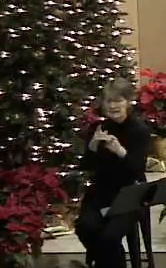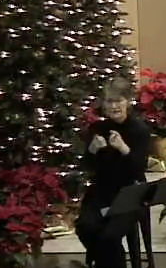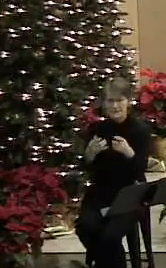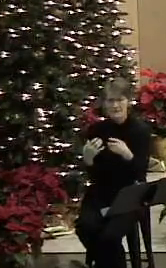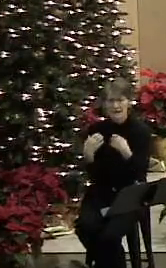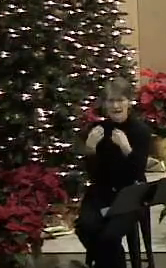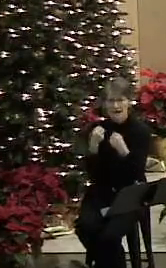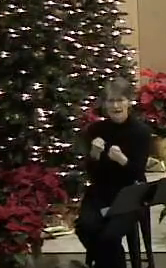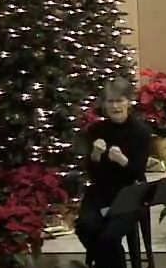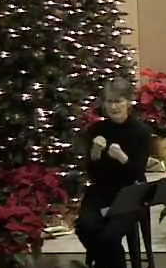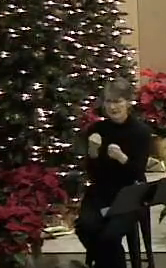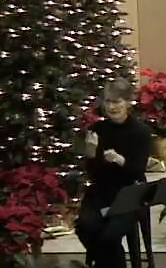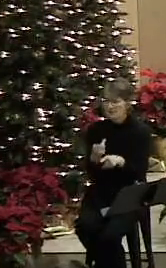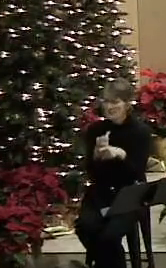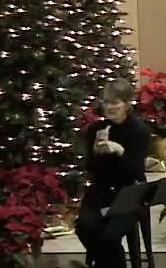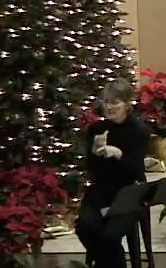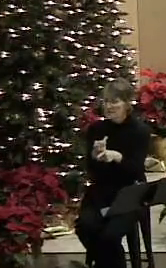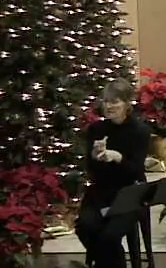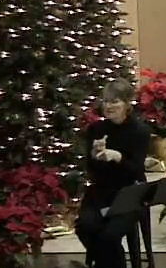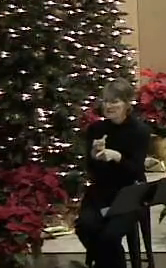the eternal God, living and true.